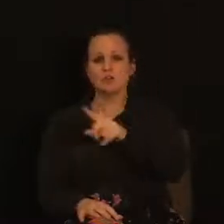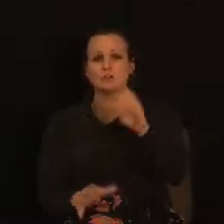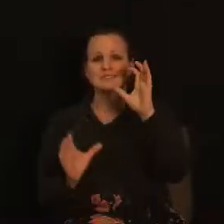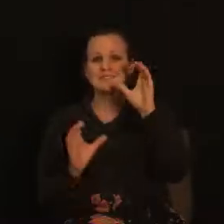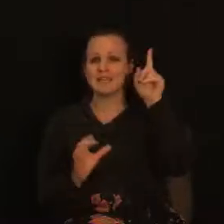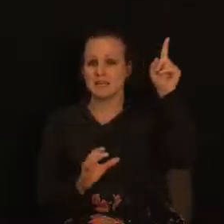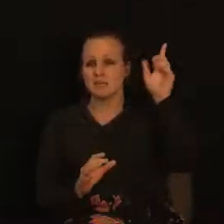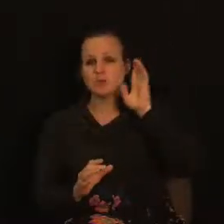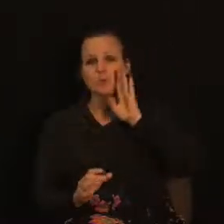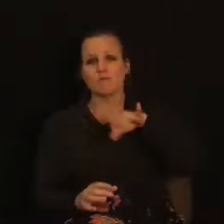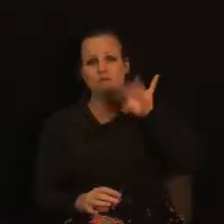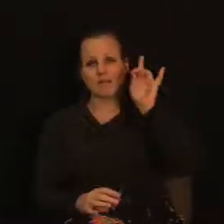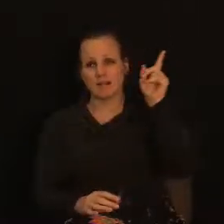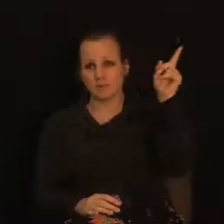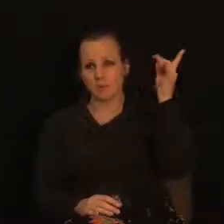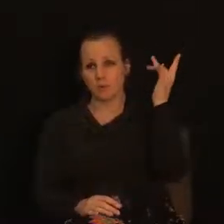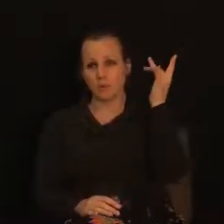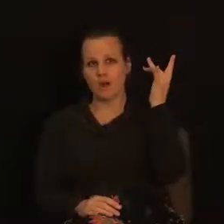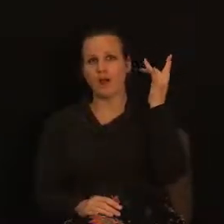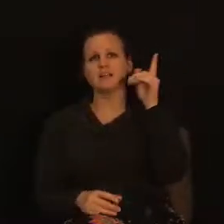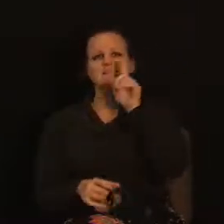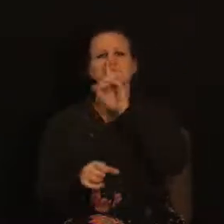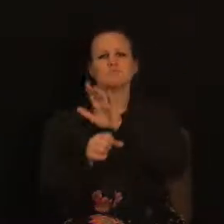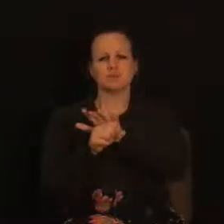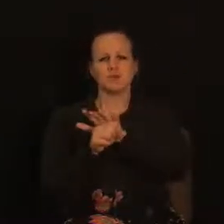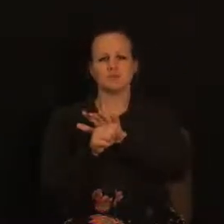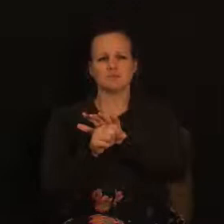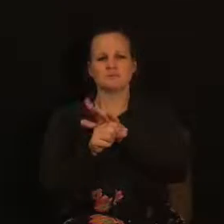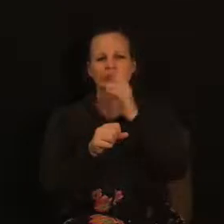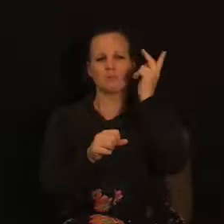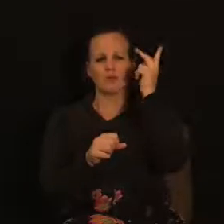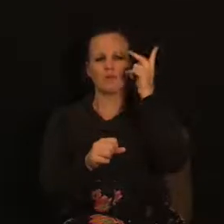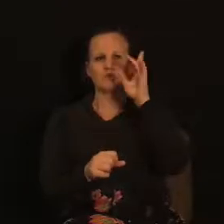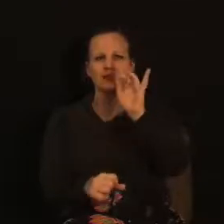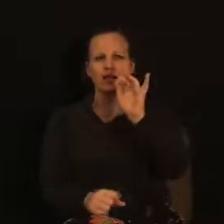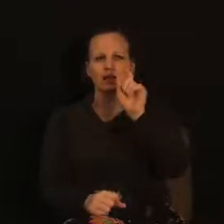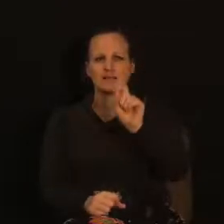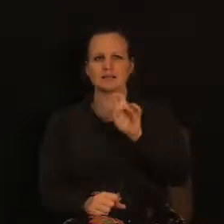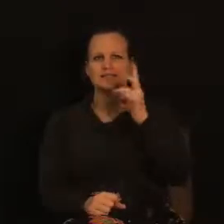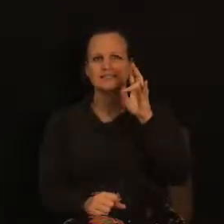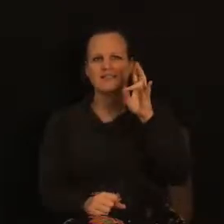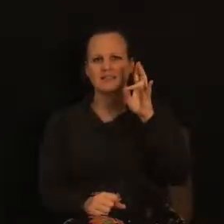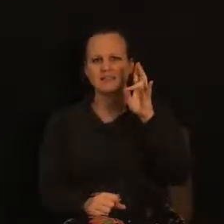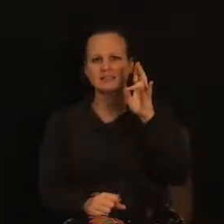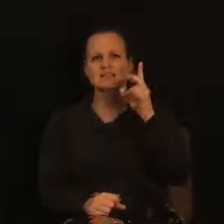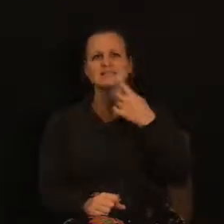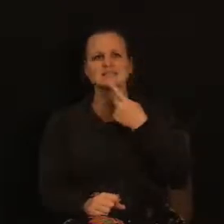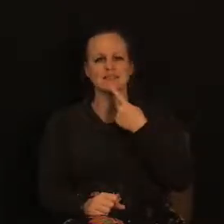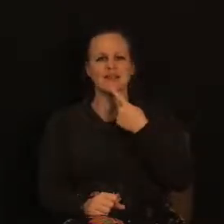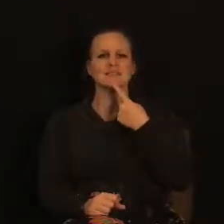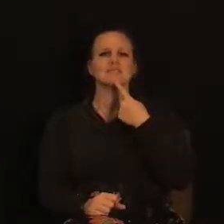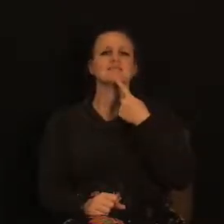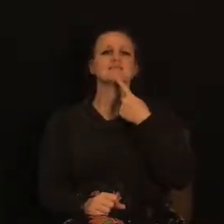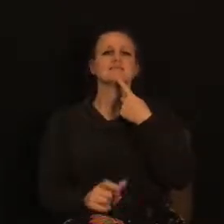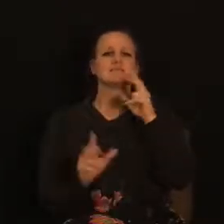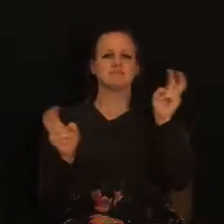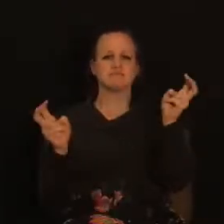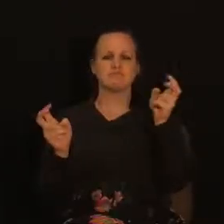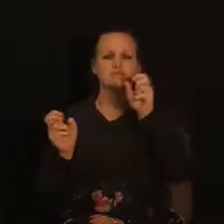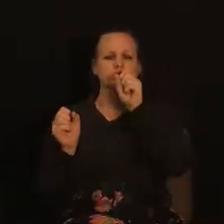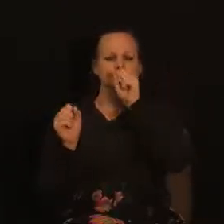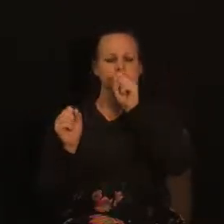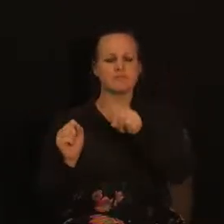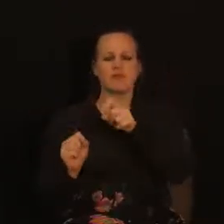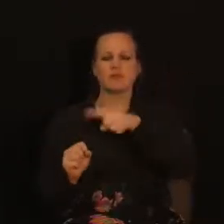it's promised. In Proverbs 8:17, it says, I love those who love me, and those who